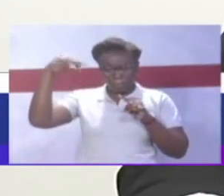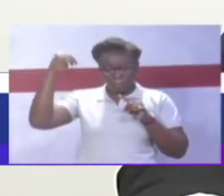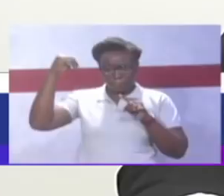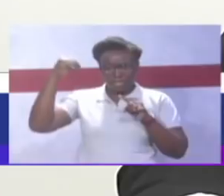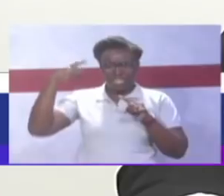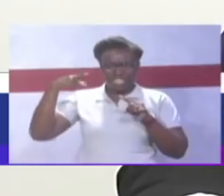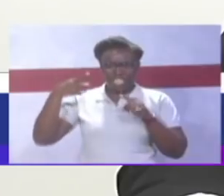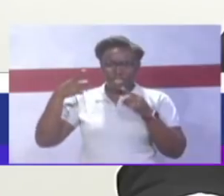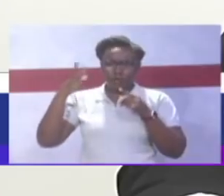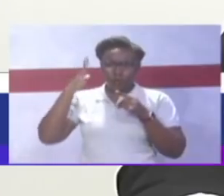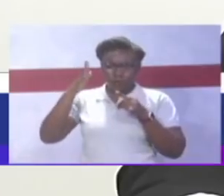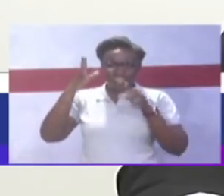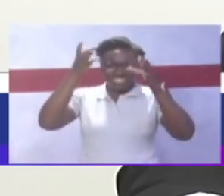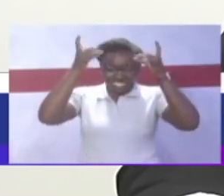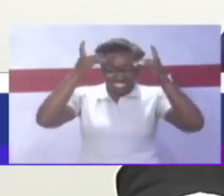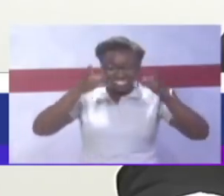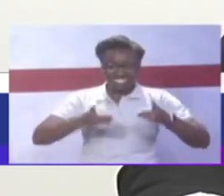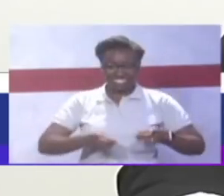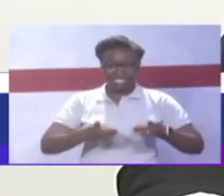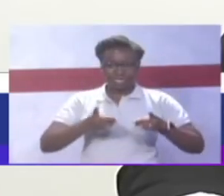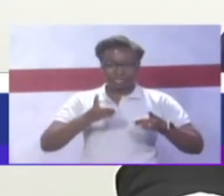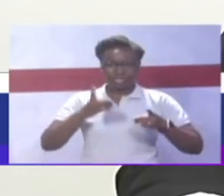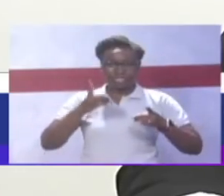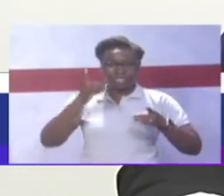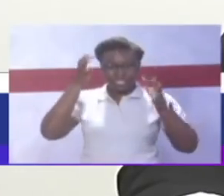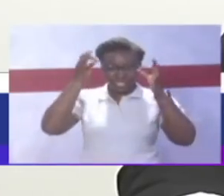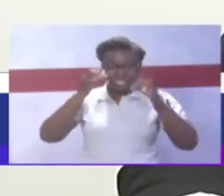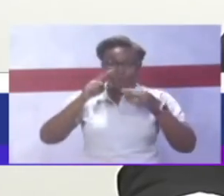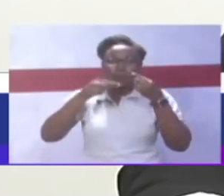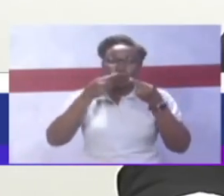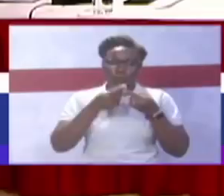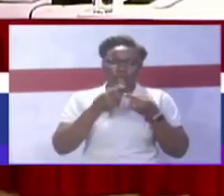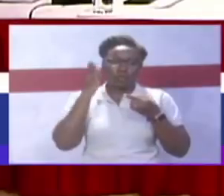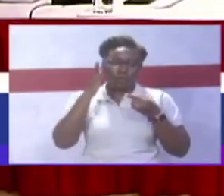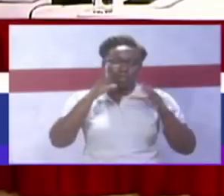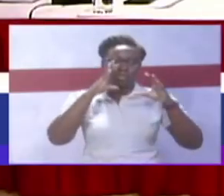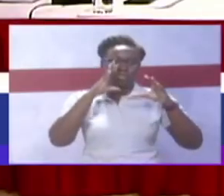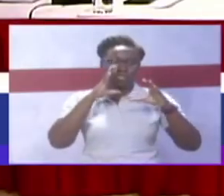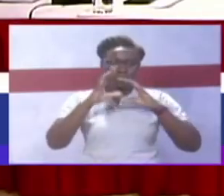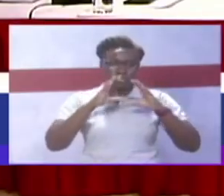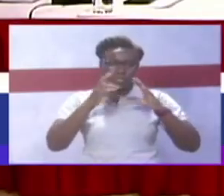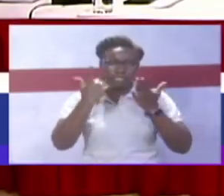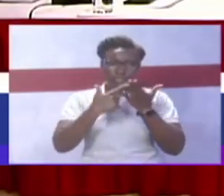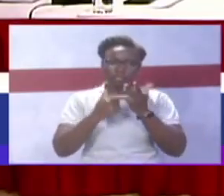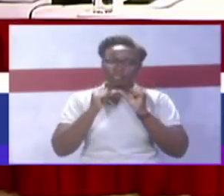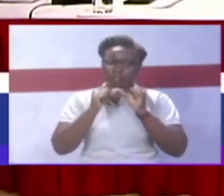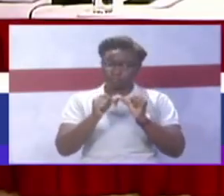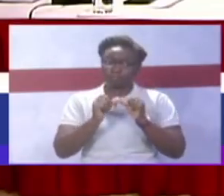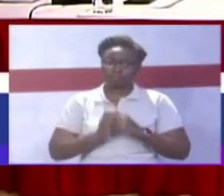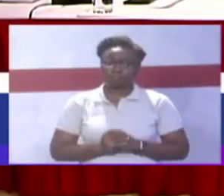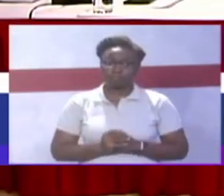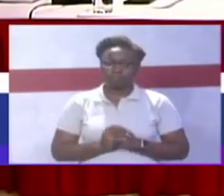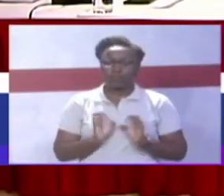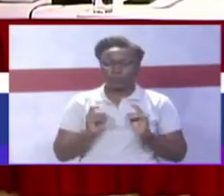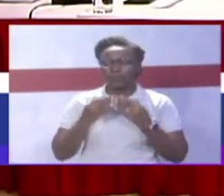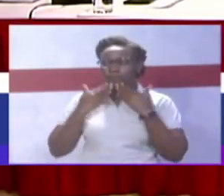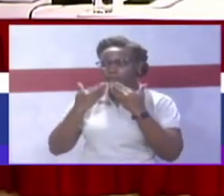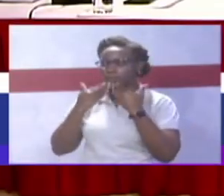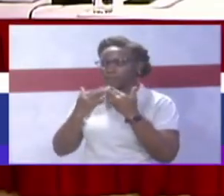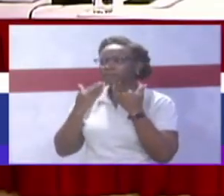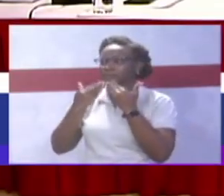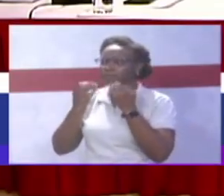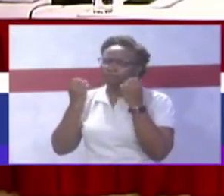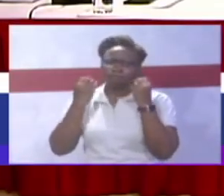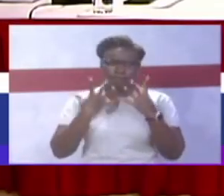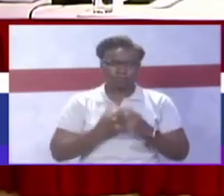where and when those decisions will become implemented. Thank you. Thank you very much, CMO. We